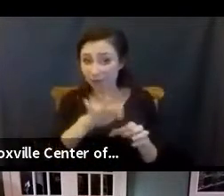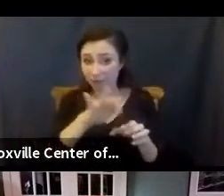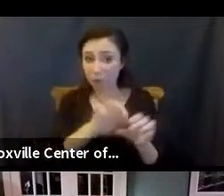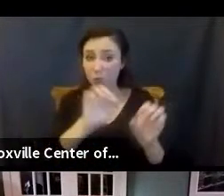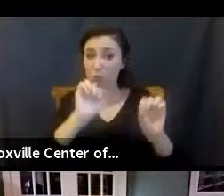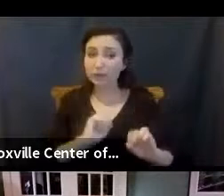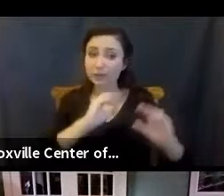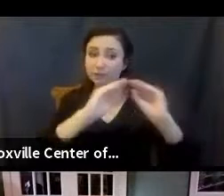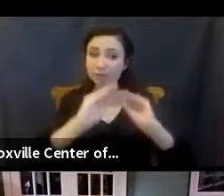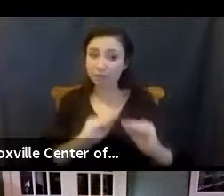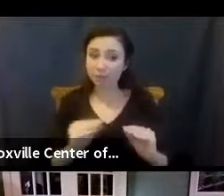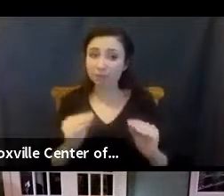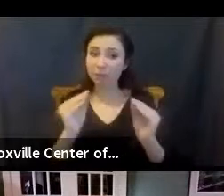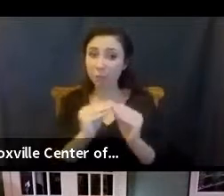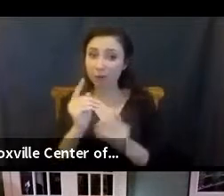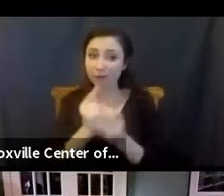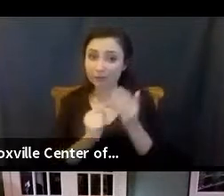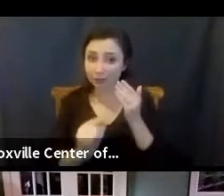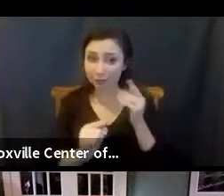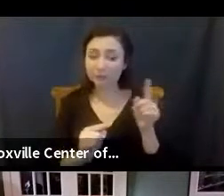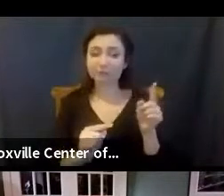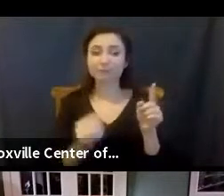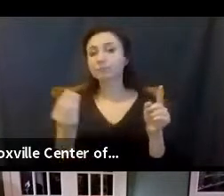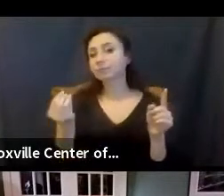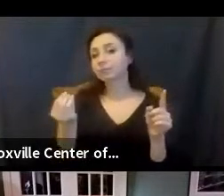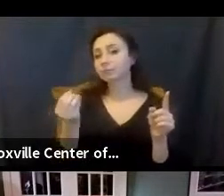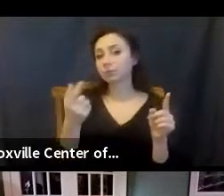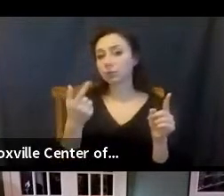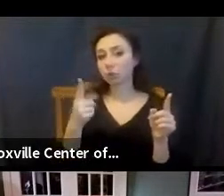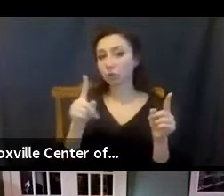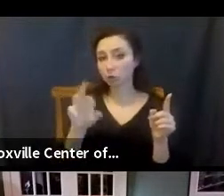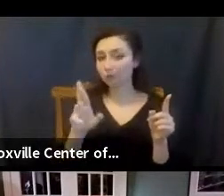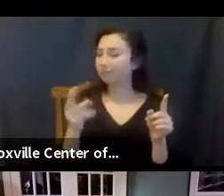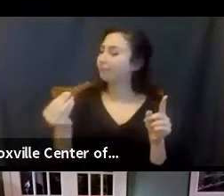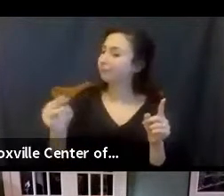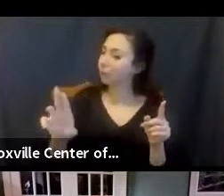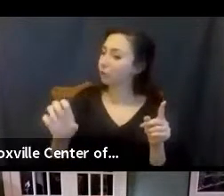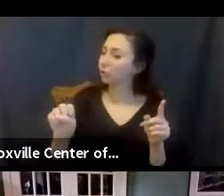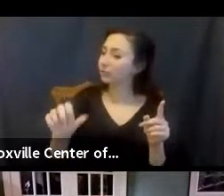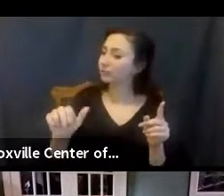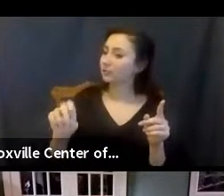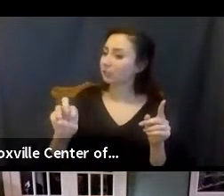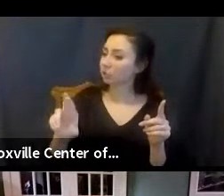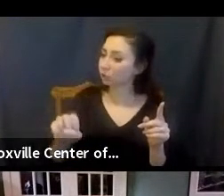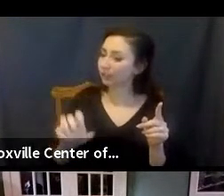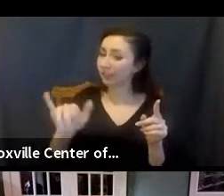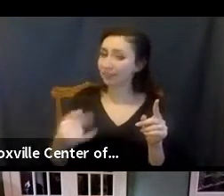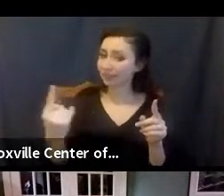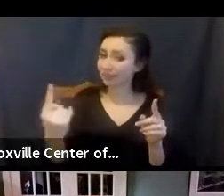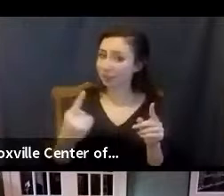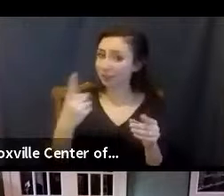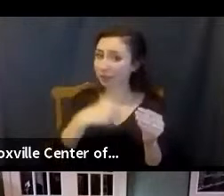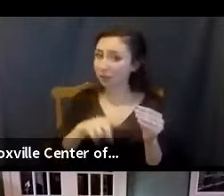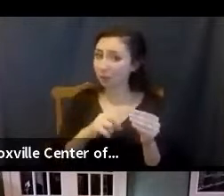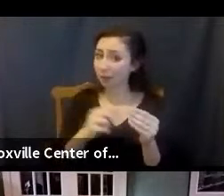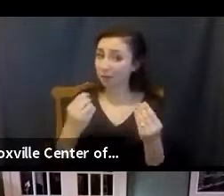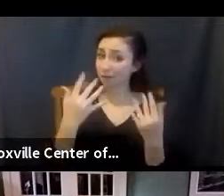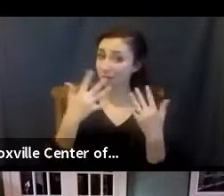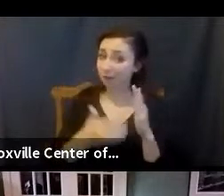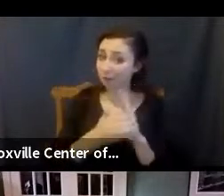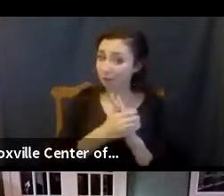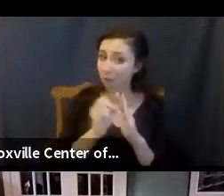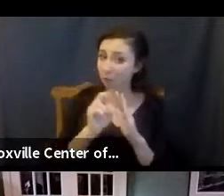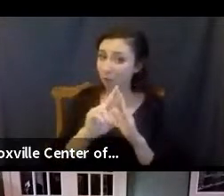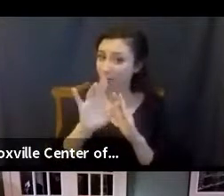week. So, Mr. Sanders, would this be something on the order of a friendly amendment, or is this an amendment that we